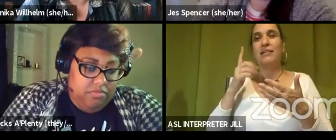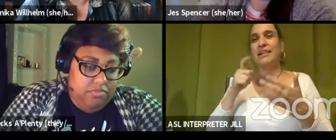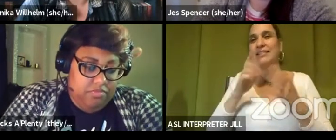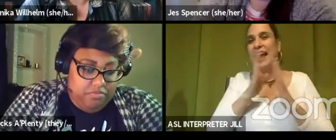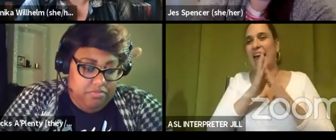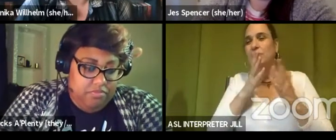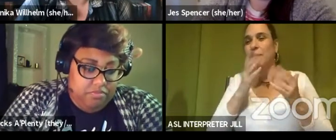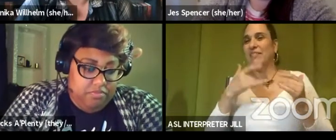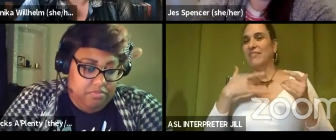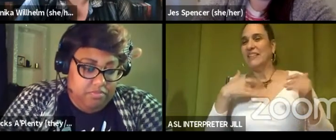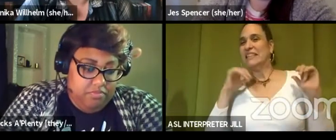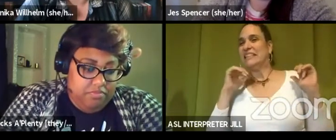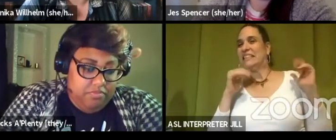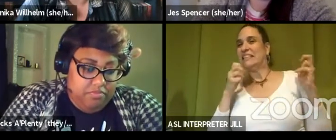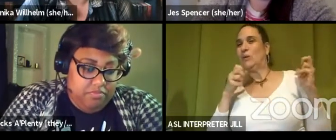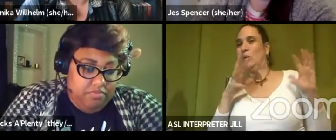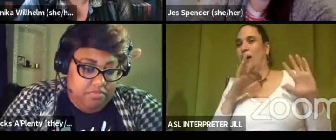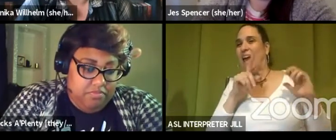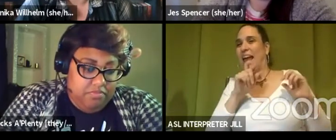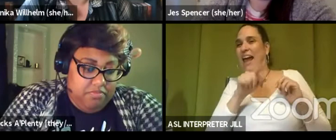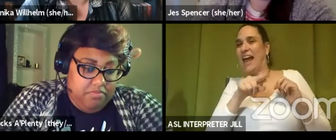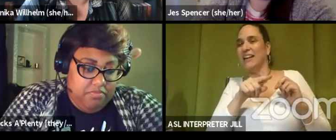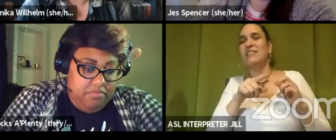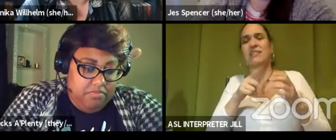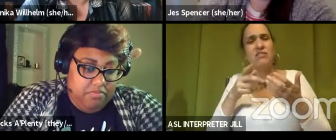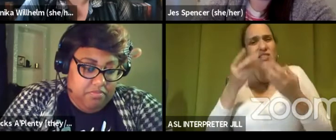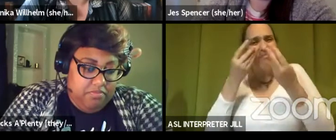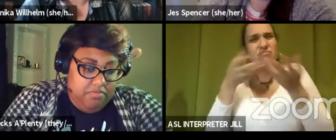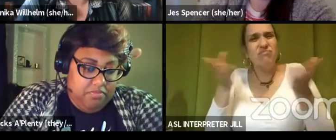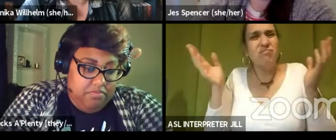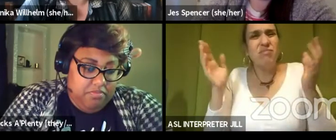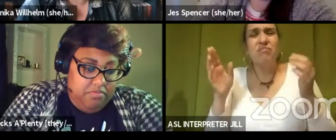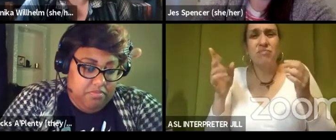subject, or at least make it known that those accommodations are